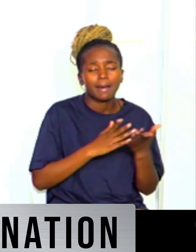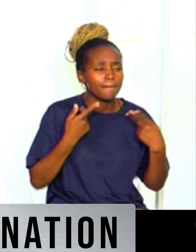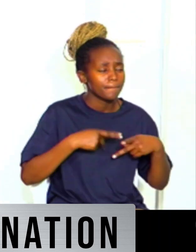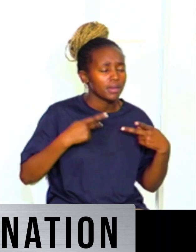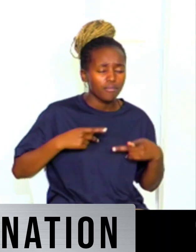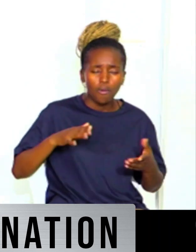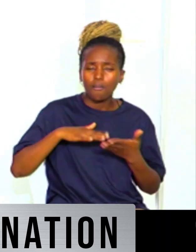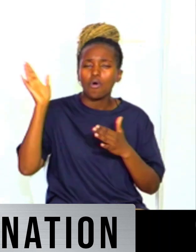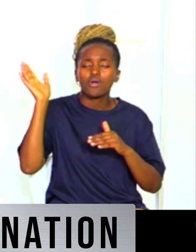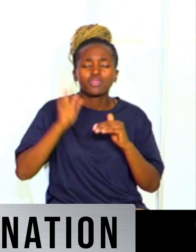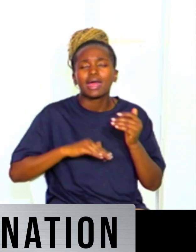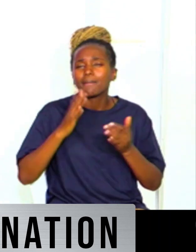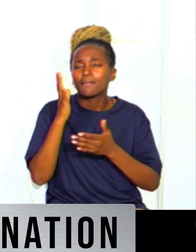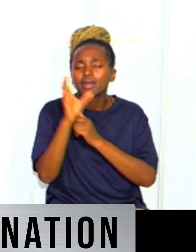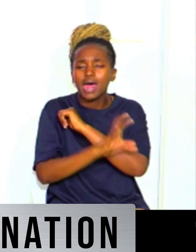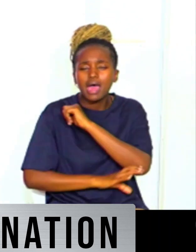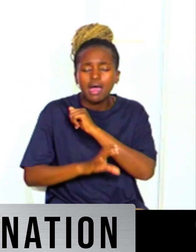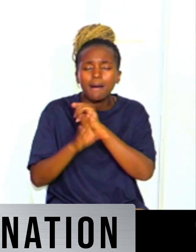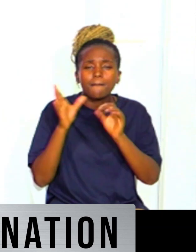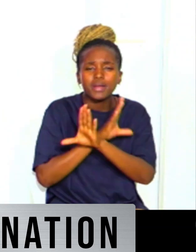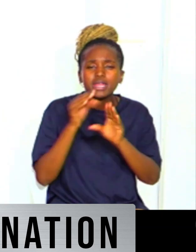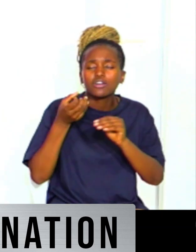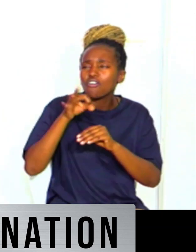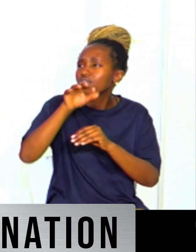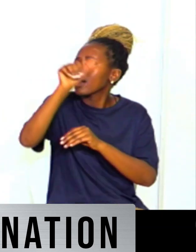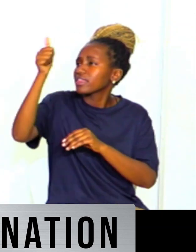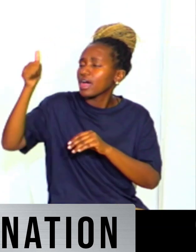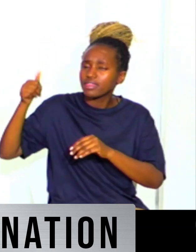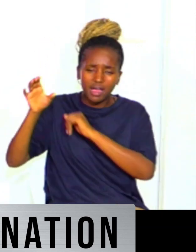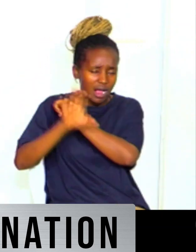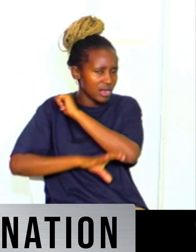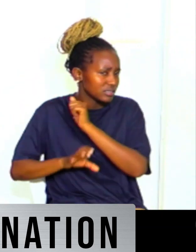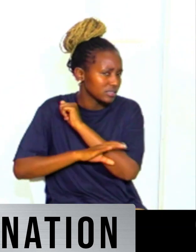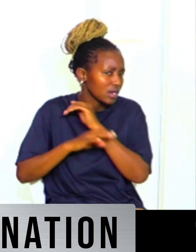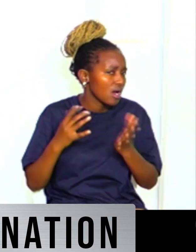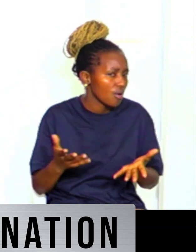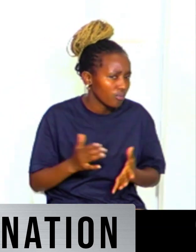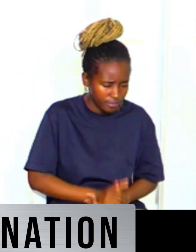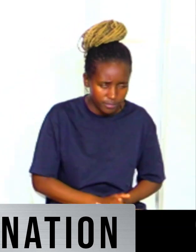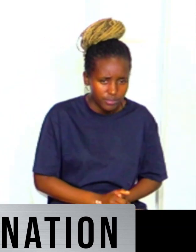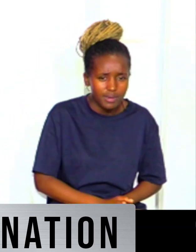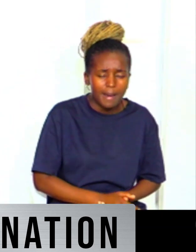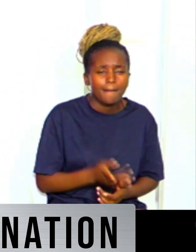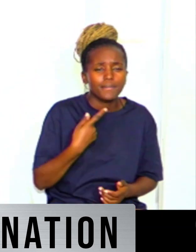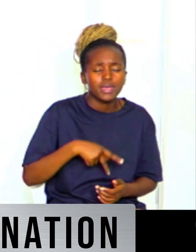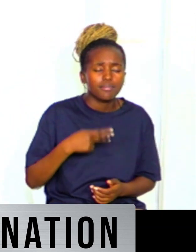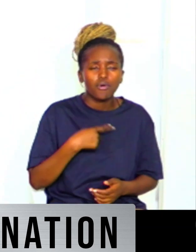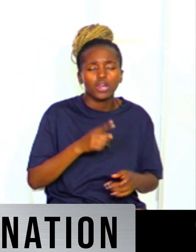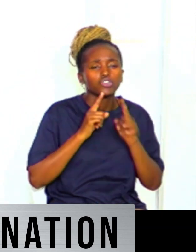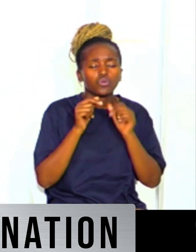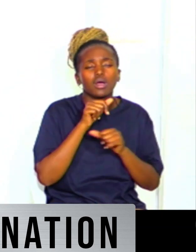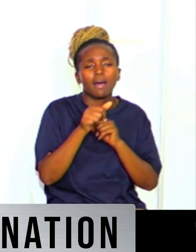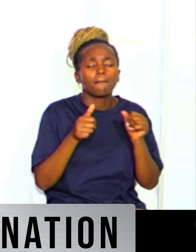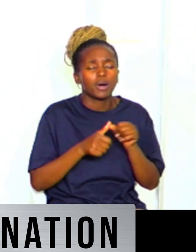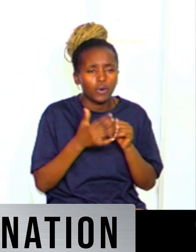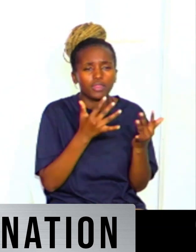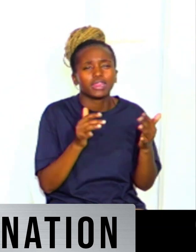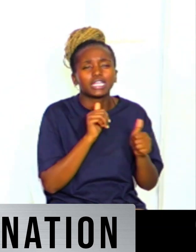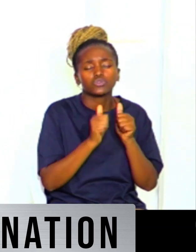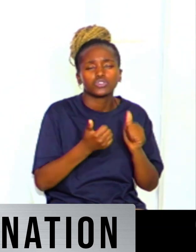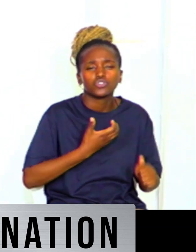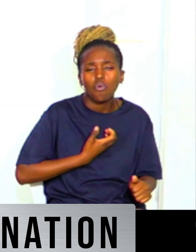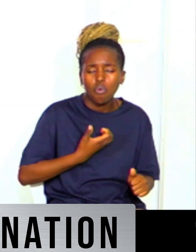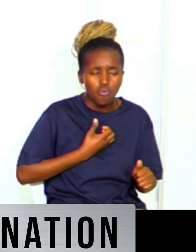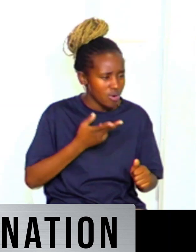sense. If someone comes in and anasema that mali yenye ako nayo surely, unashangaa what is really happening. The thing is